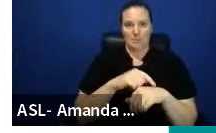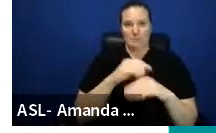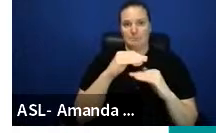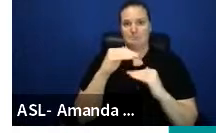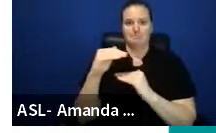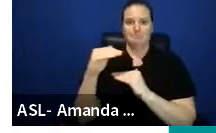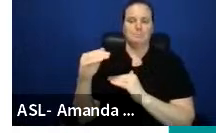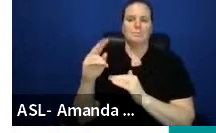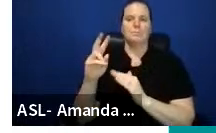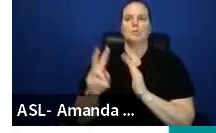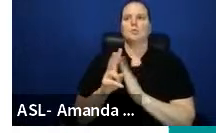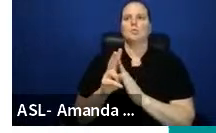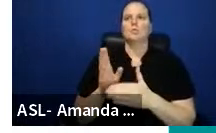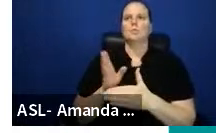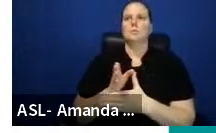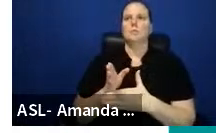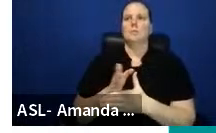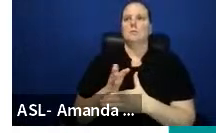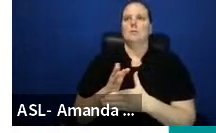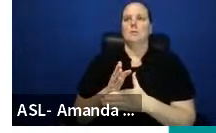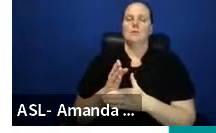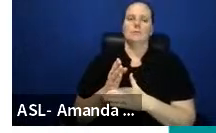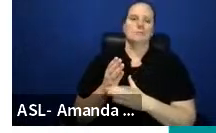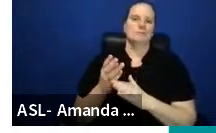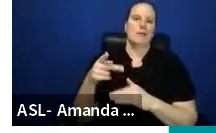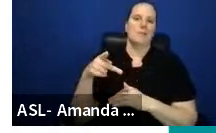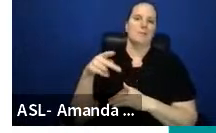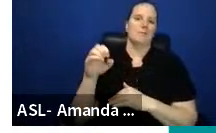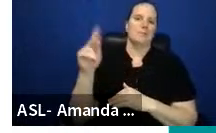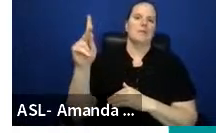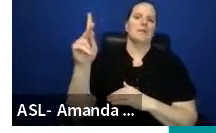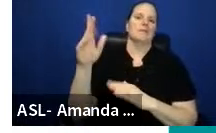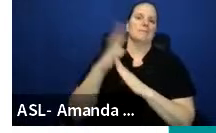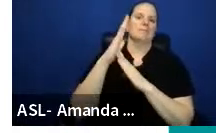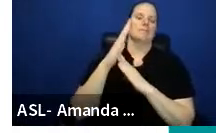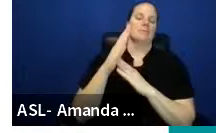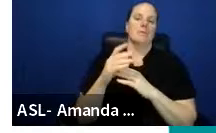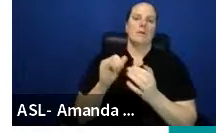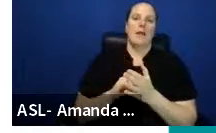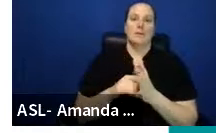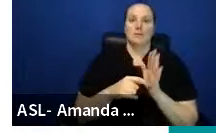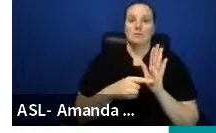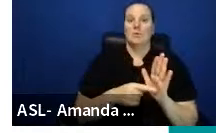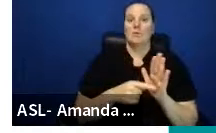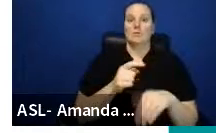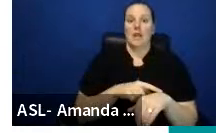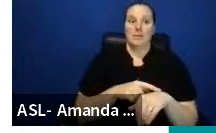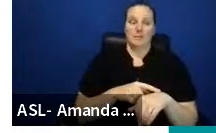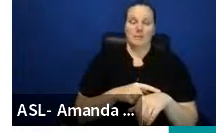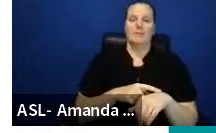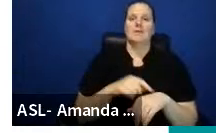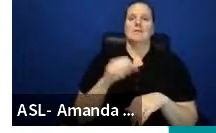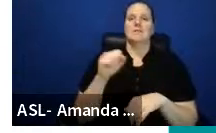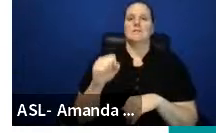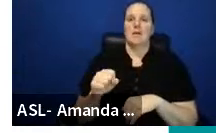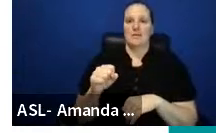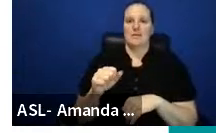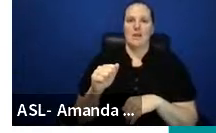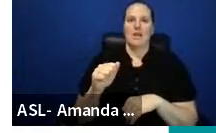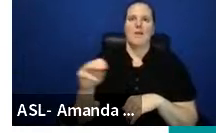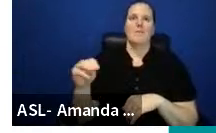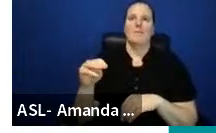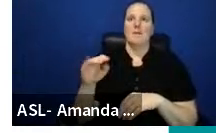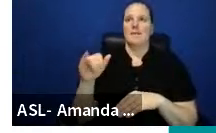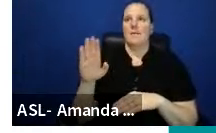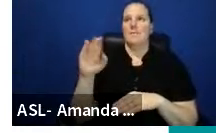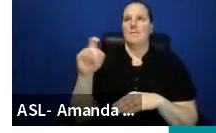the 2-hour average, the peak of the peak, if you can imagine that. So the critical time periods are shown here. The southbound AM is the